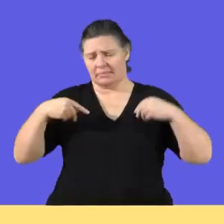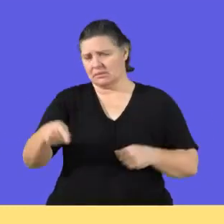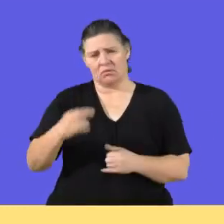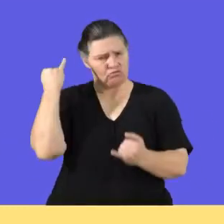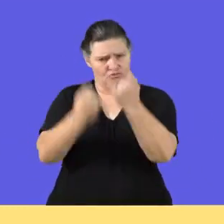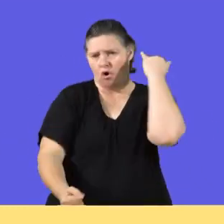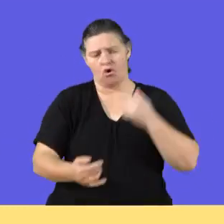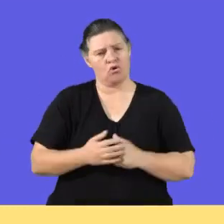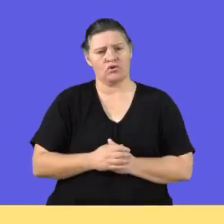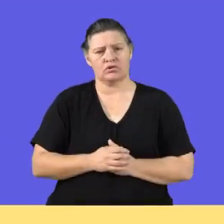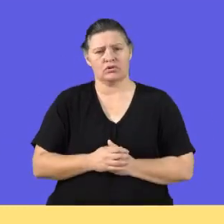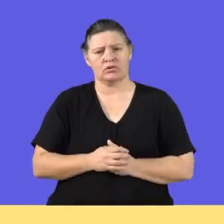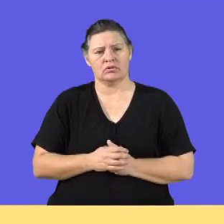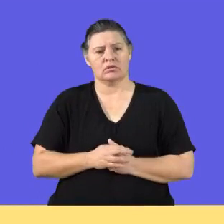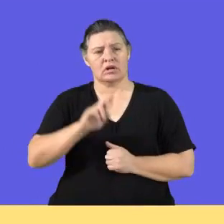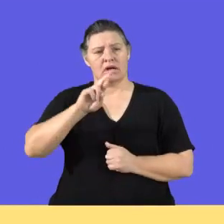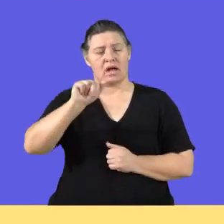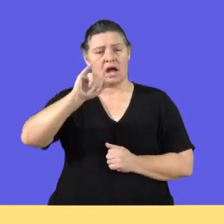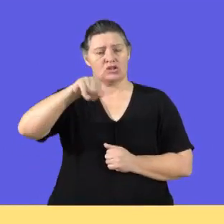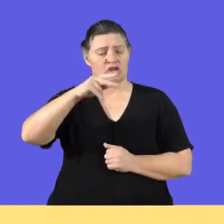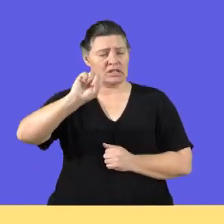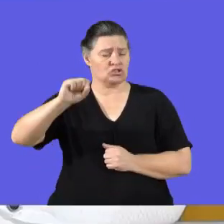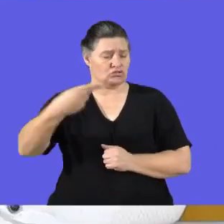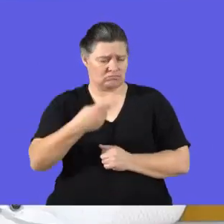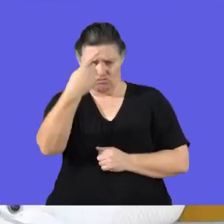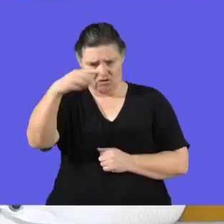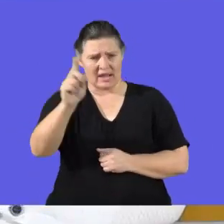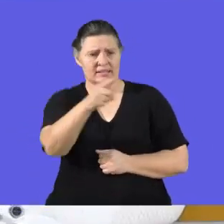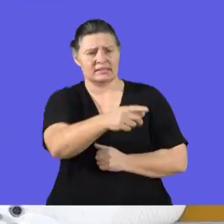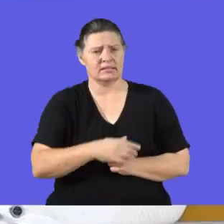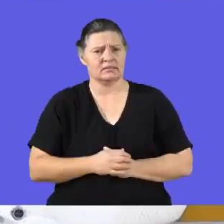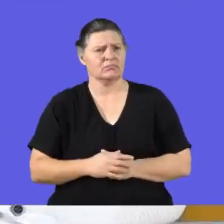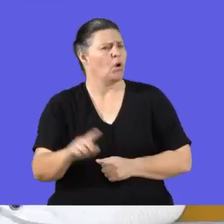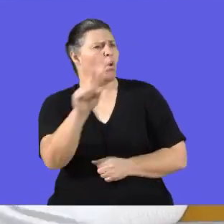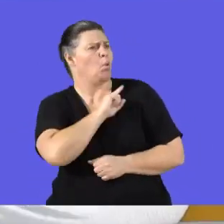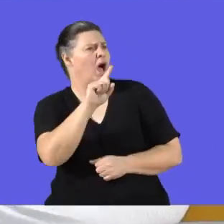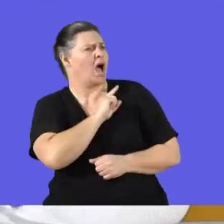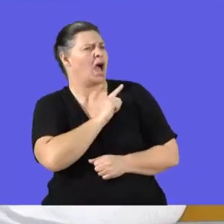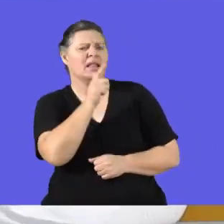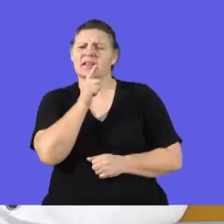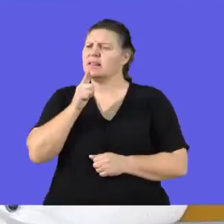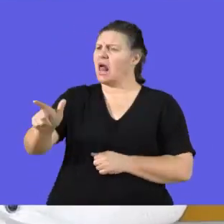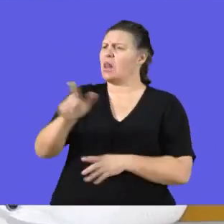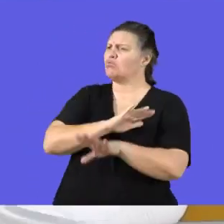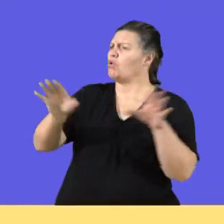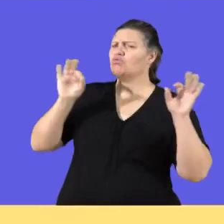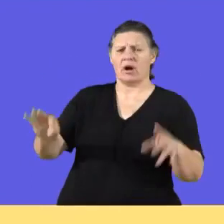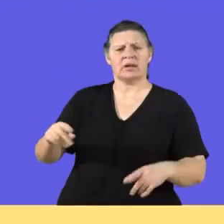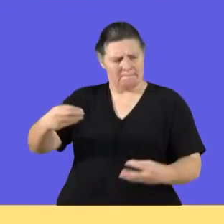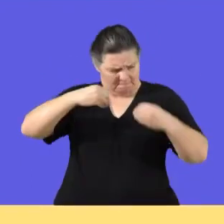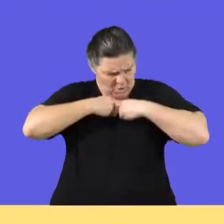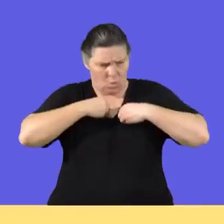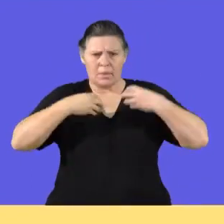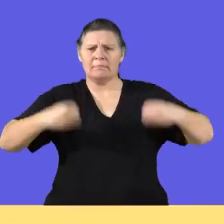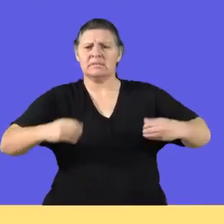is unacceptable. You have to understand that Rajesh in this case is very correct. Then why would Rajesh say